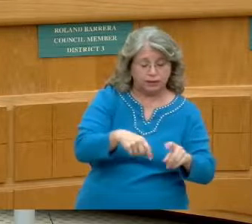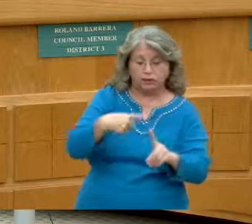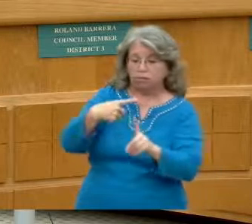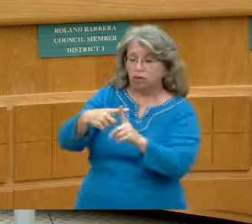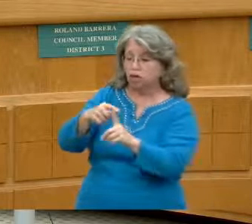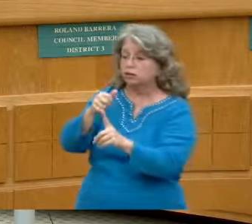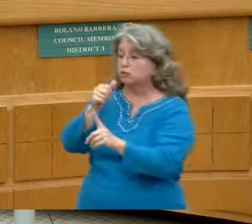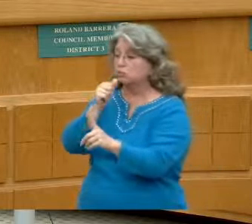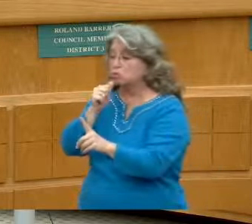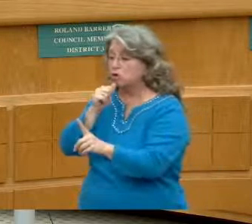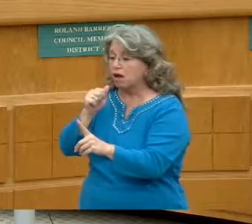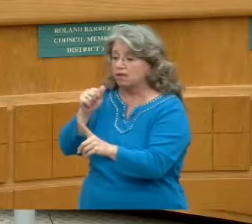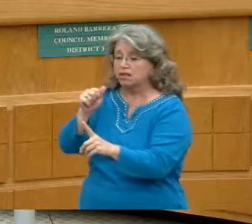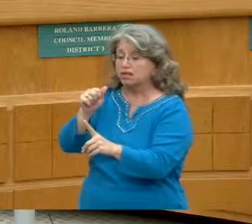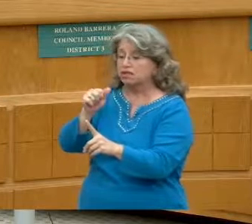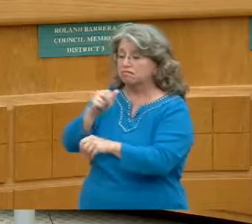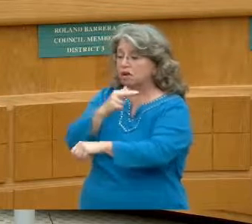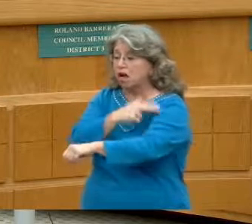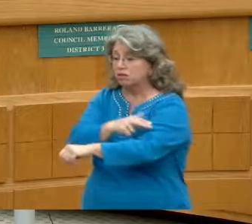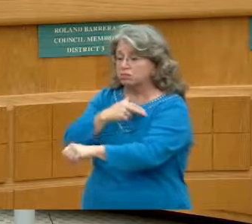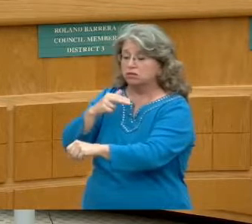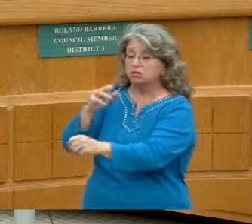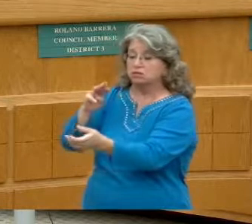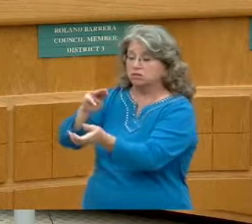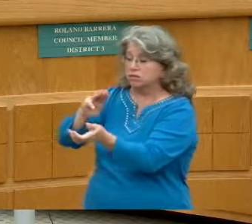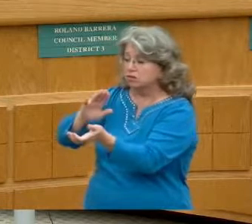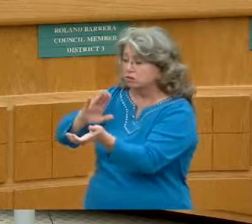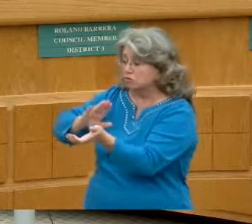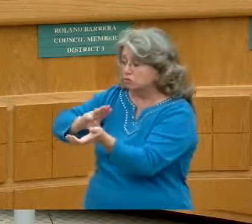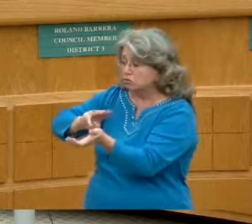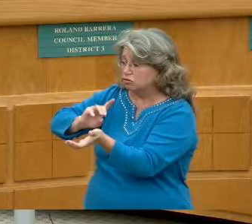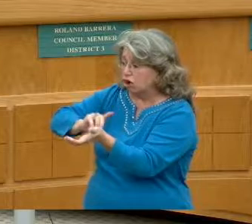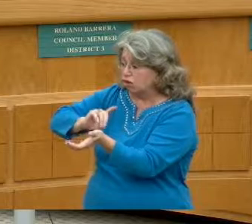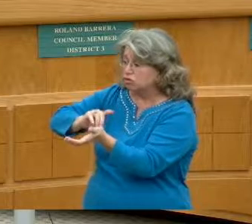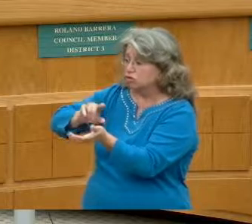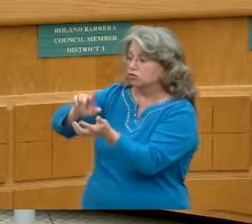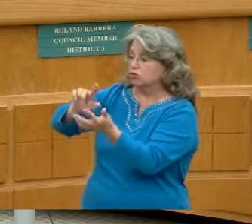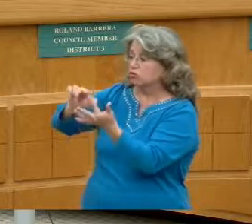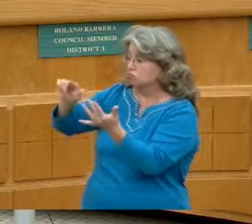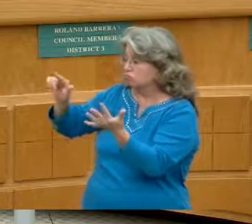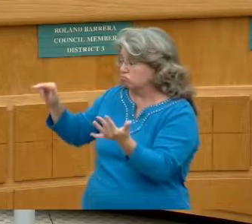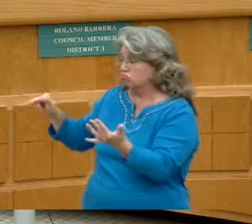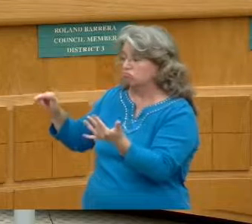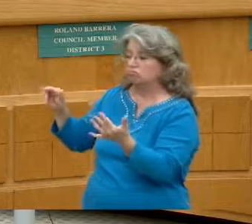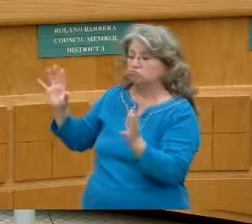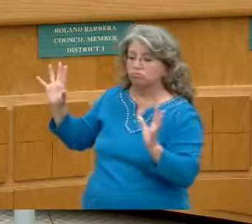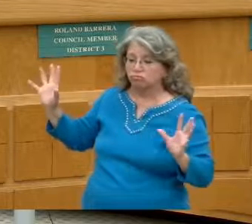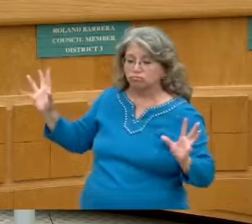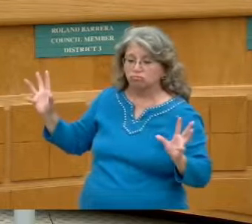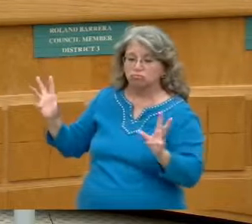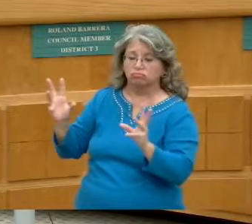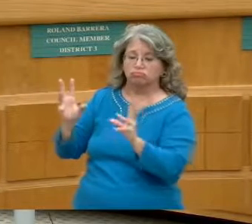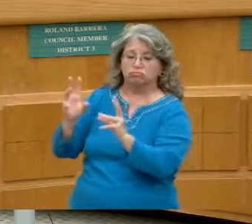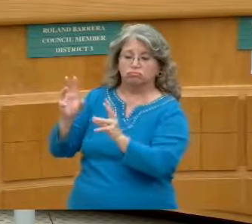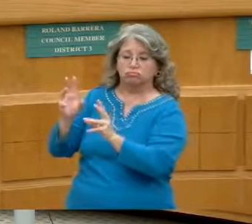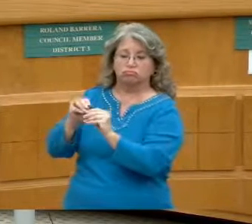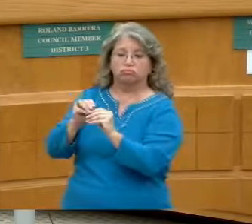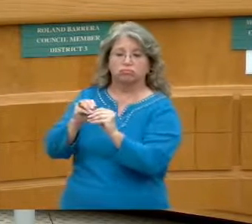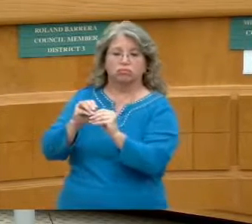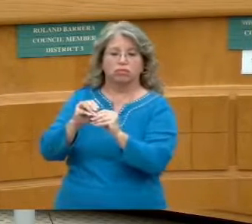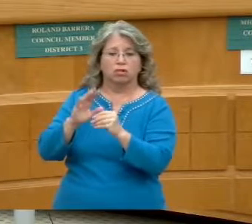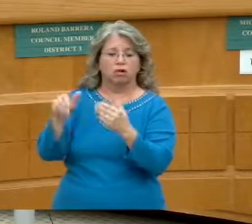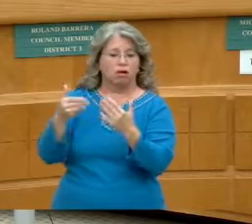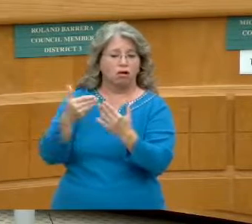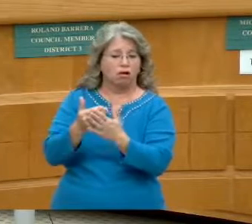sent specimens to LabCorp and other commercial LabCorp or Quest commercial labs, between the city and the